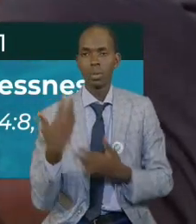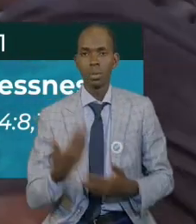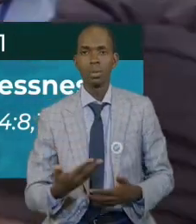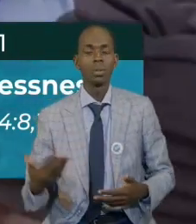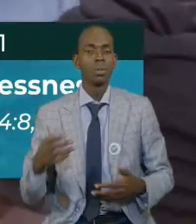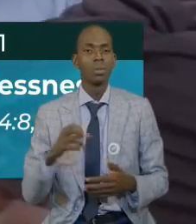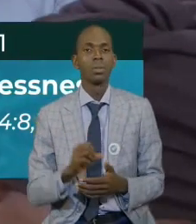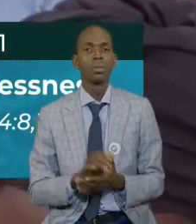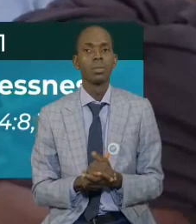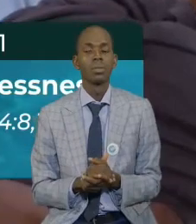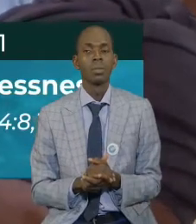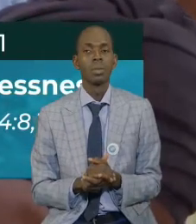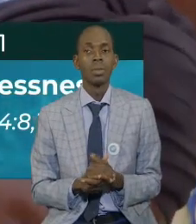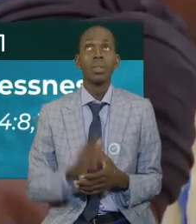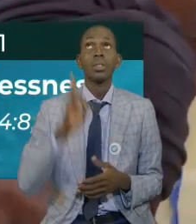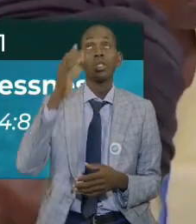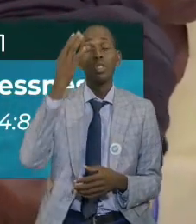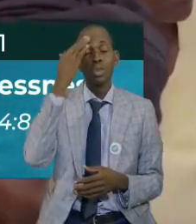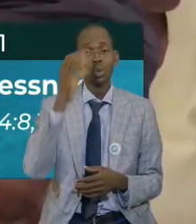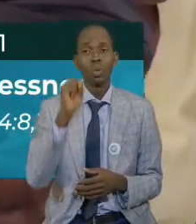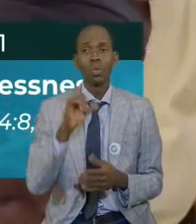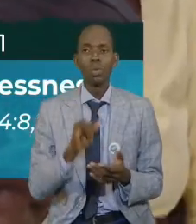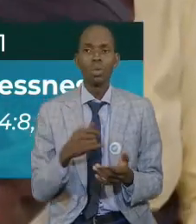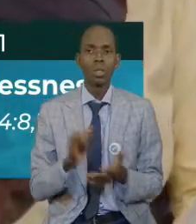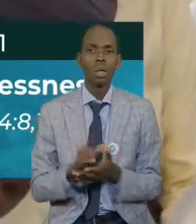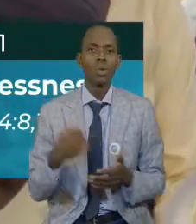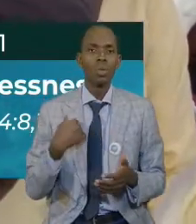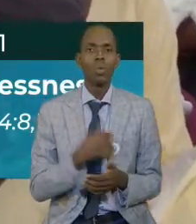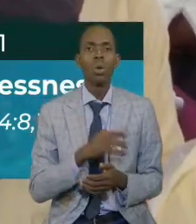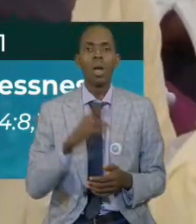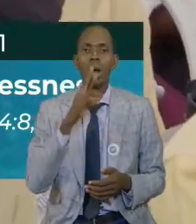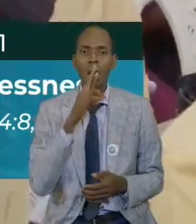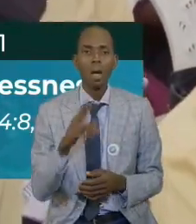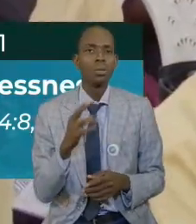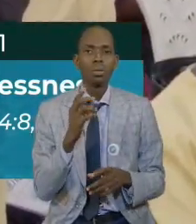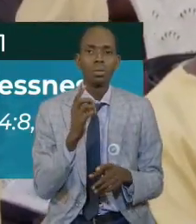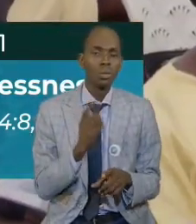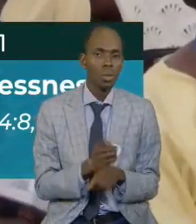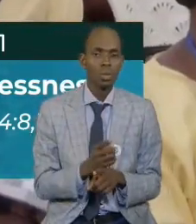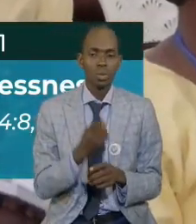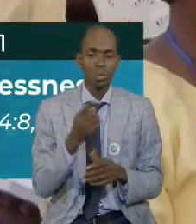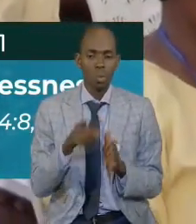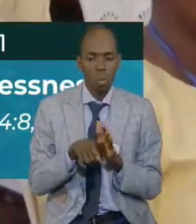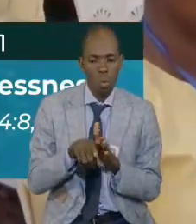he knows who are just once but will become weapons anytime